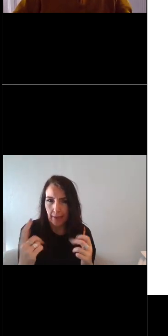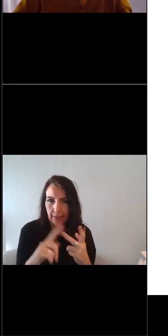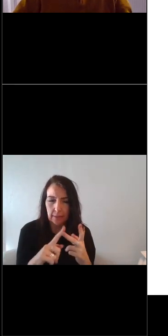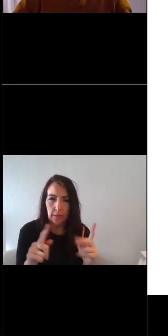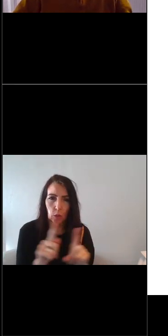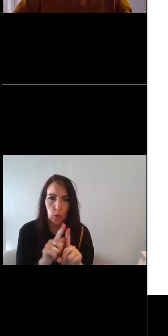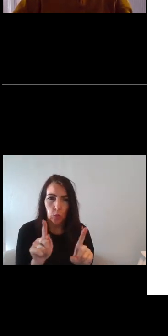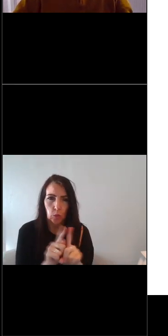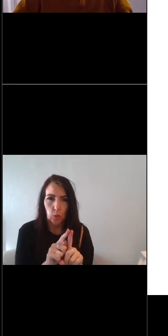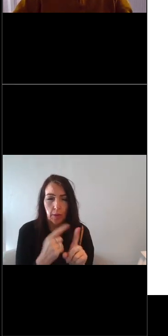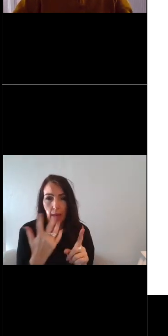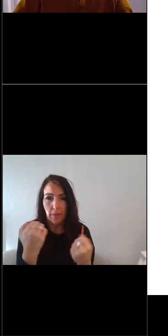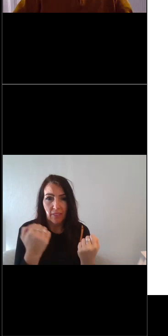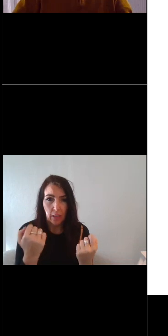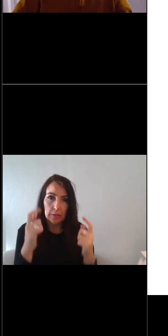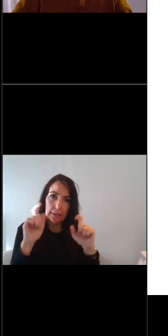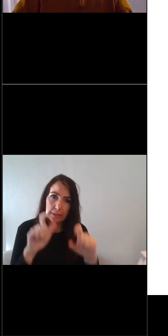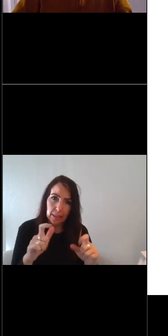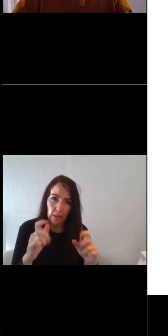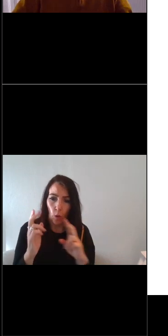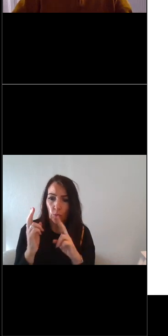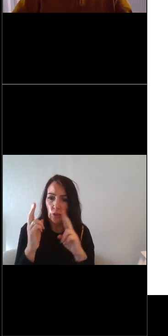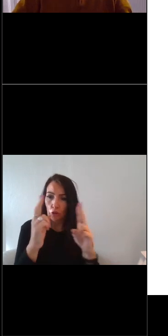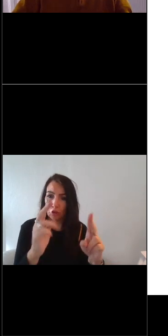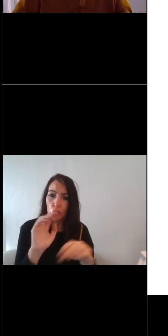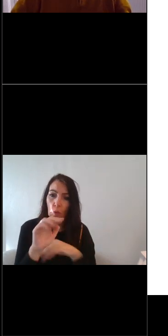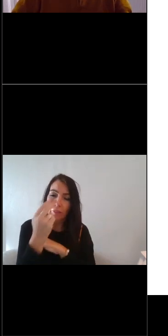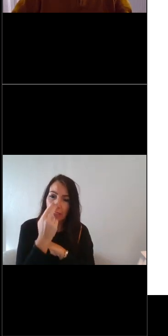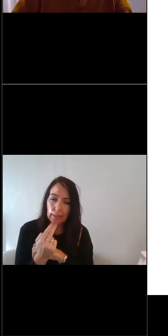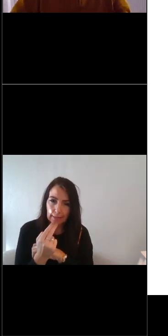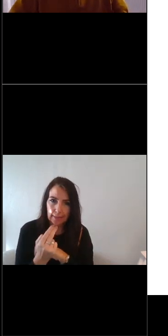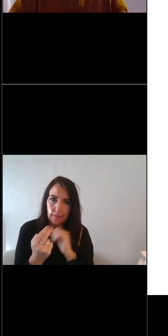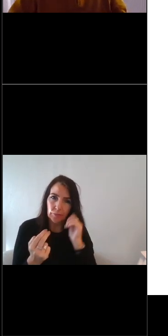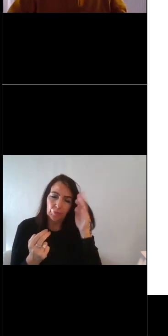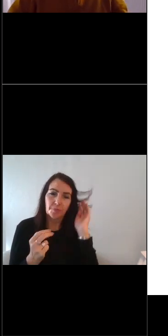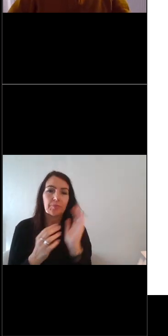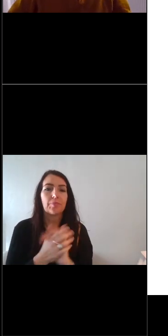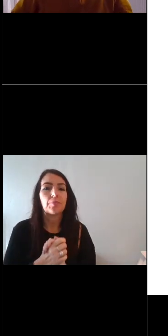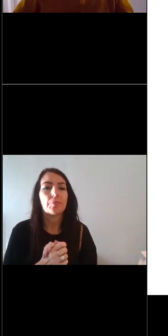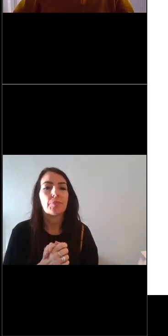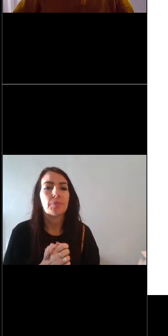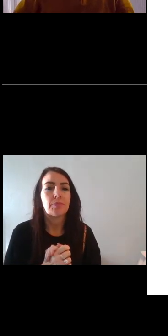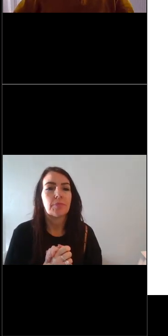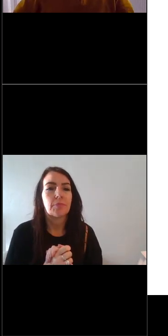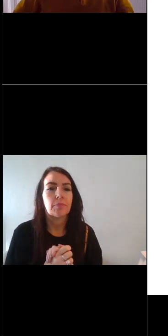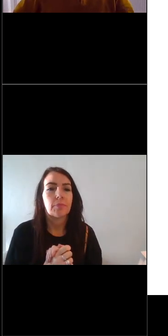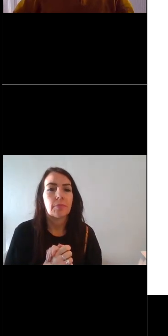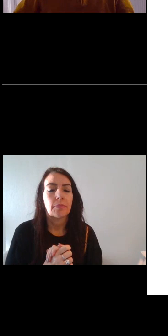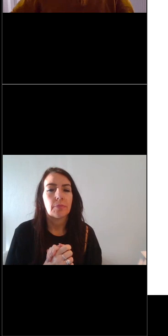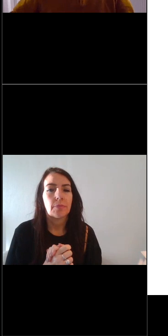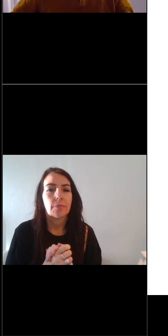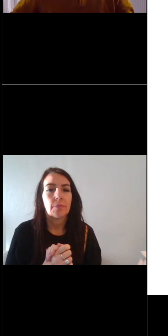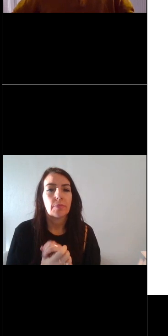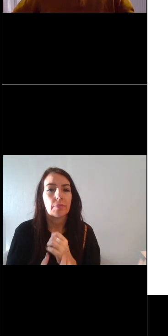understanding maybe how many vehicles stay on street overnight in your fleet. This all allows you to